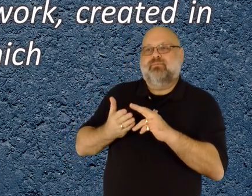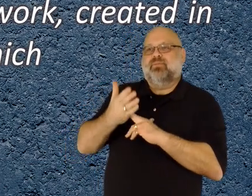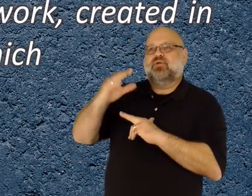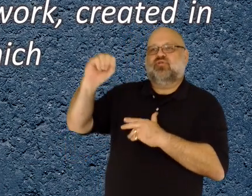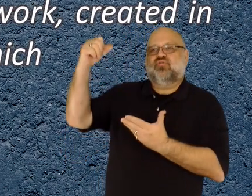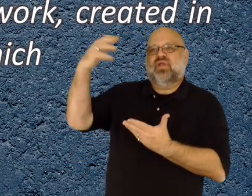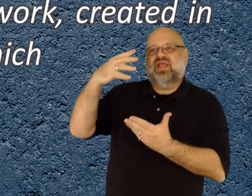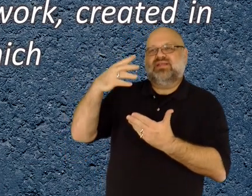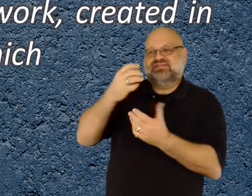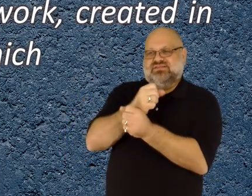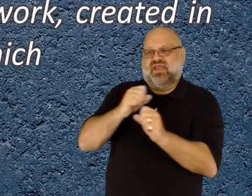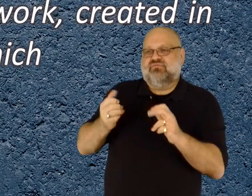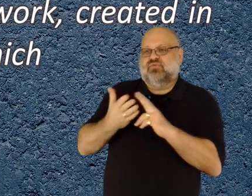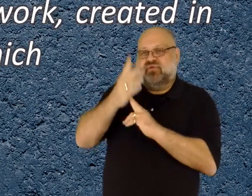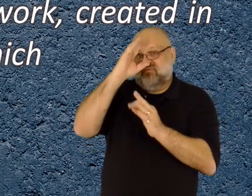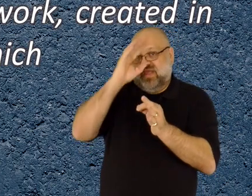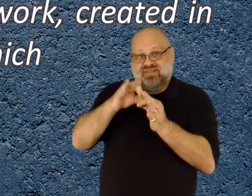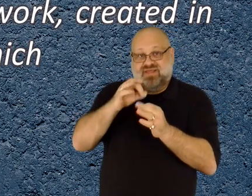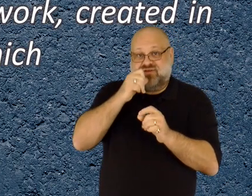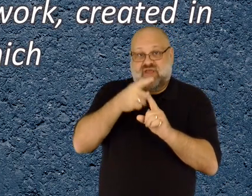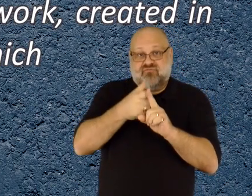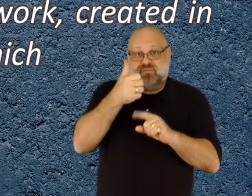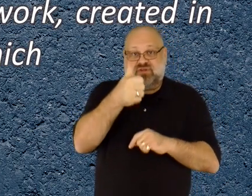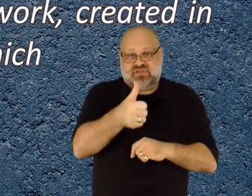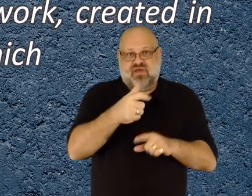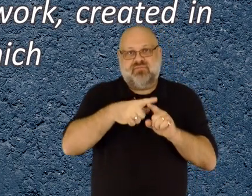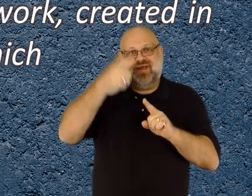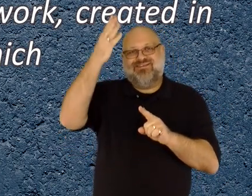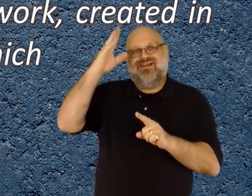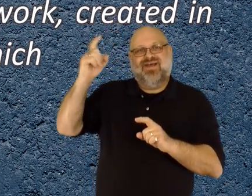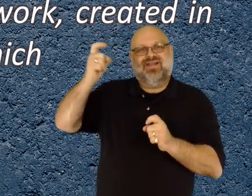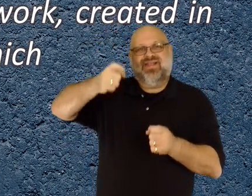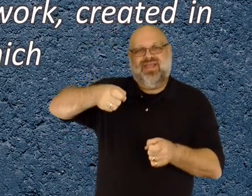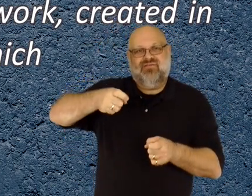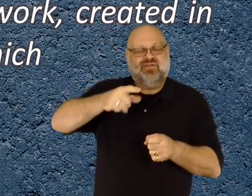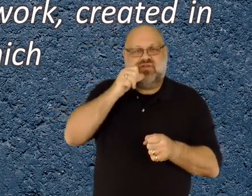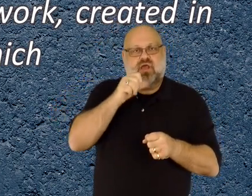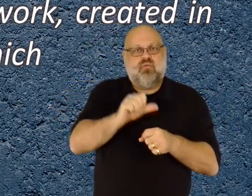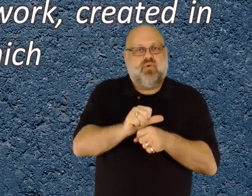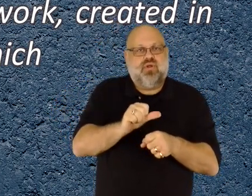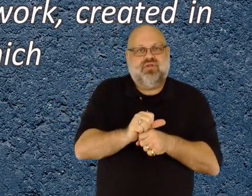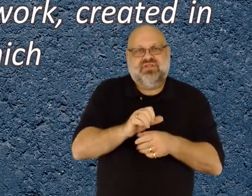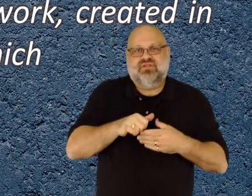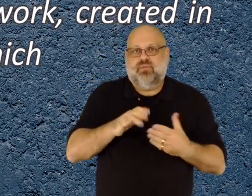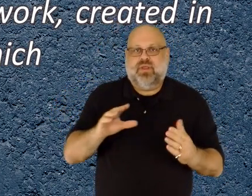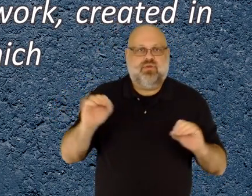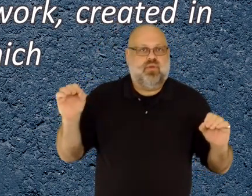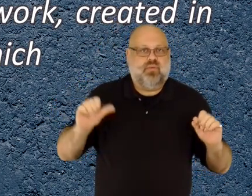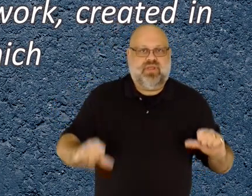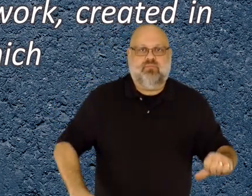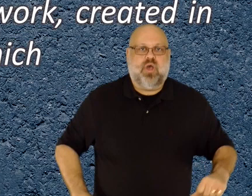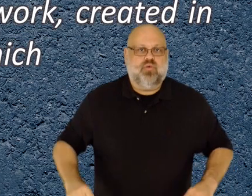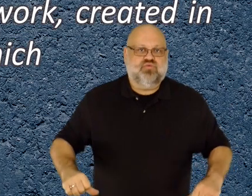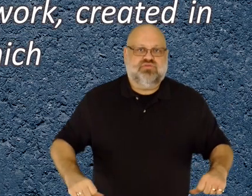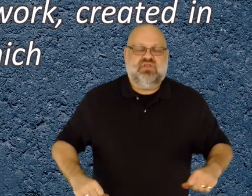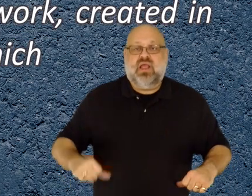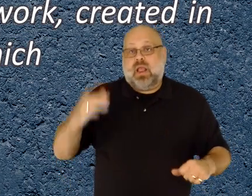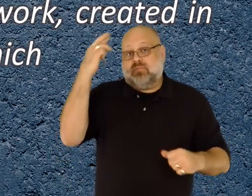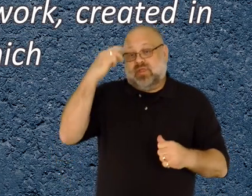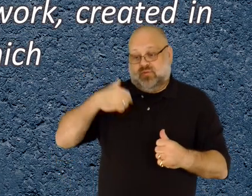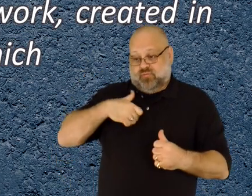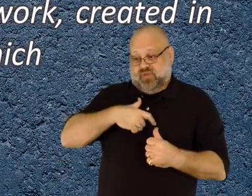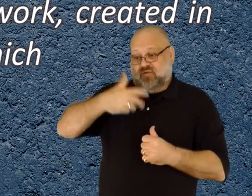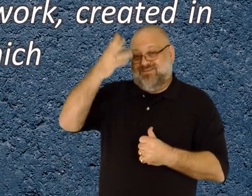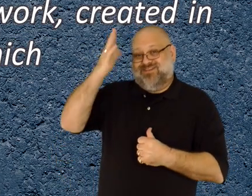is not from yourselves. It is the gift of God, not by works, so that no one can boast. For we are